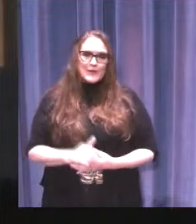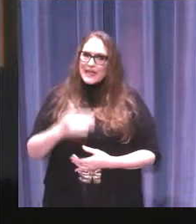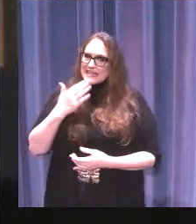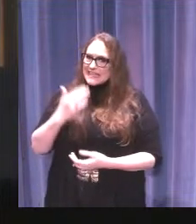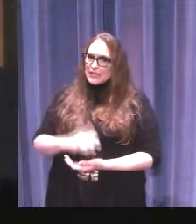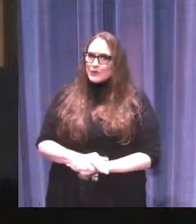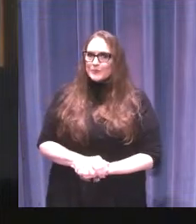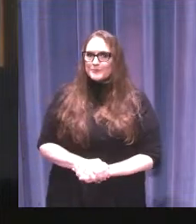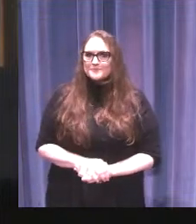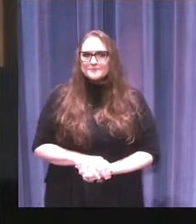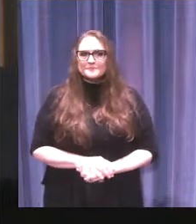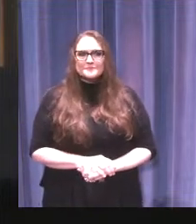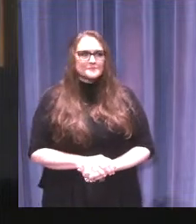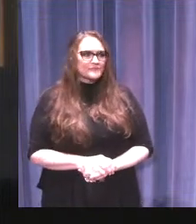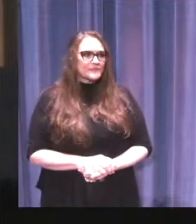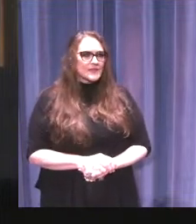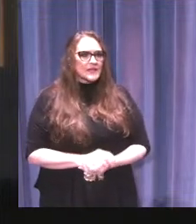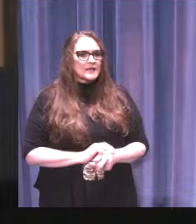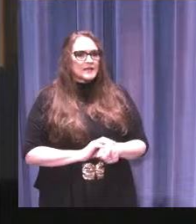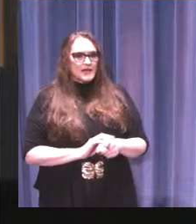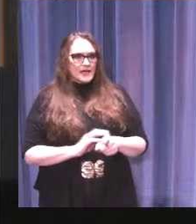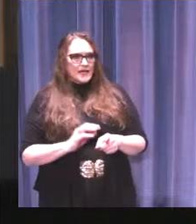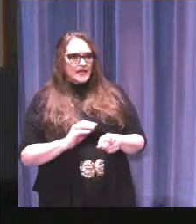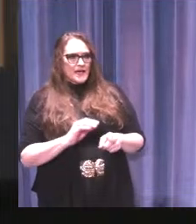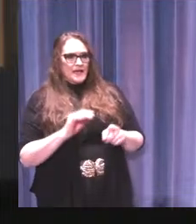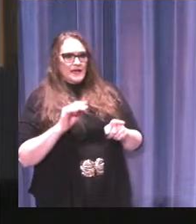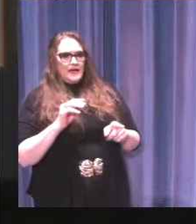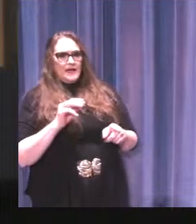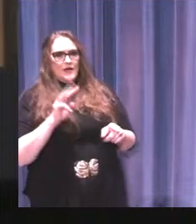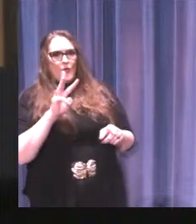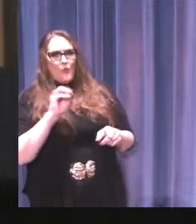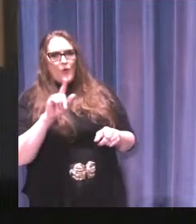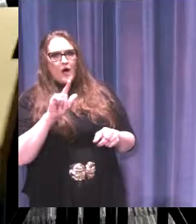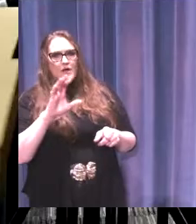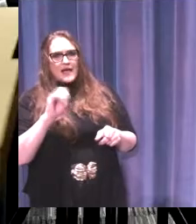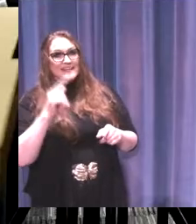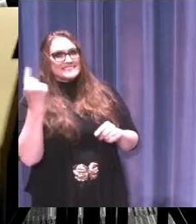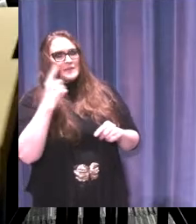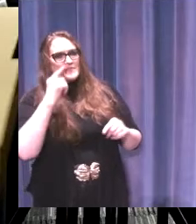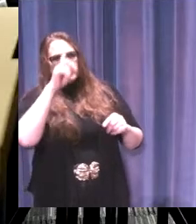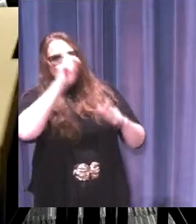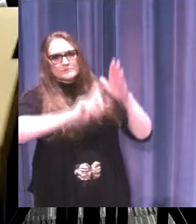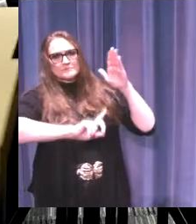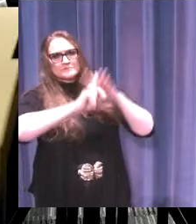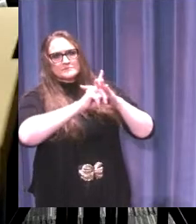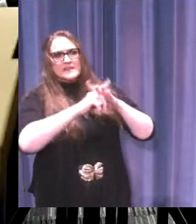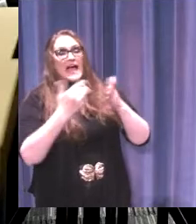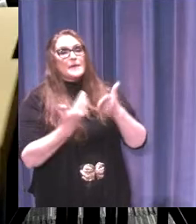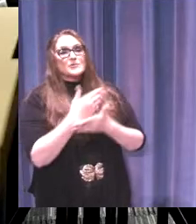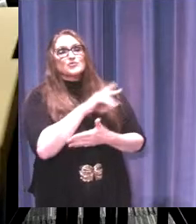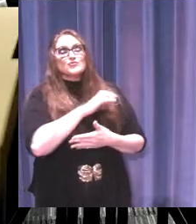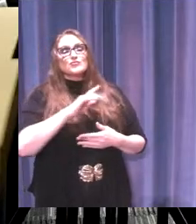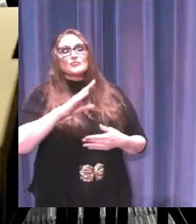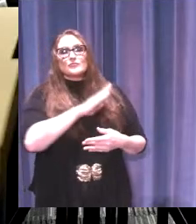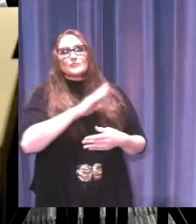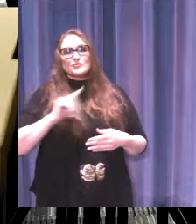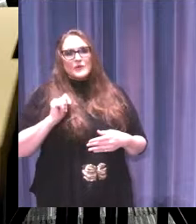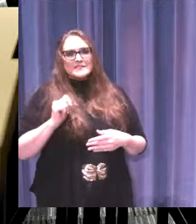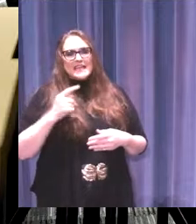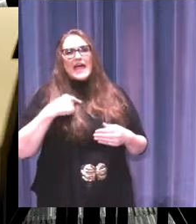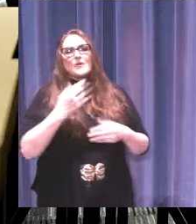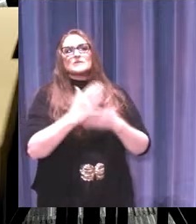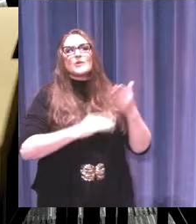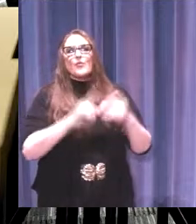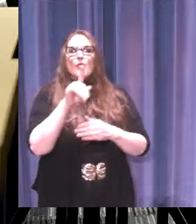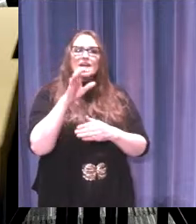you. Something that jumps out to me, that I'm a new trustee here for a year now, was I was a part of the 100th year